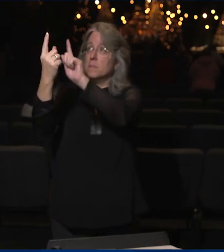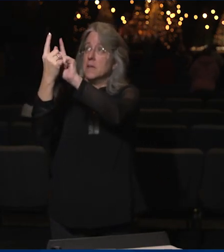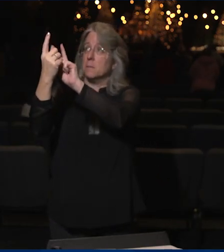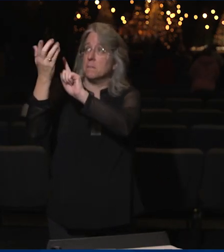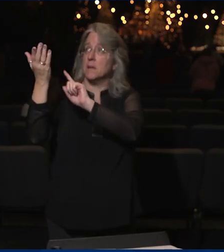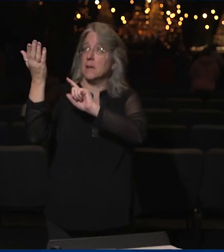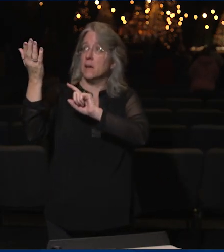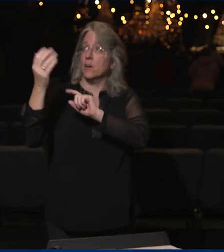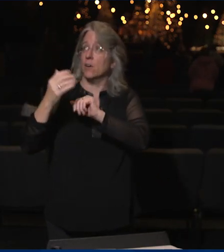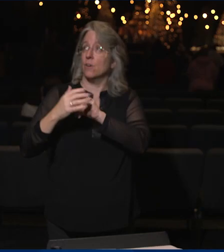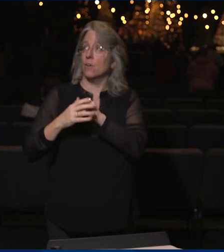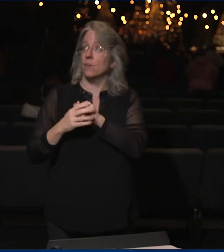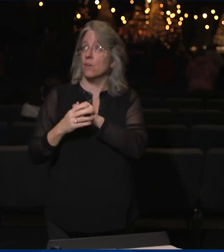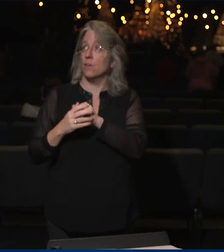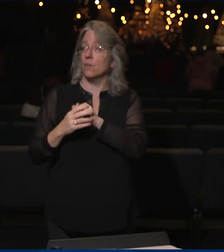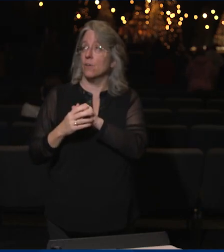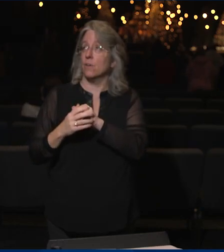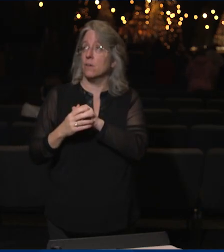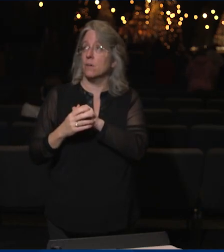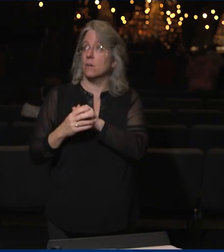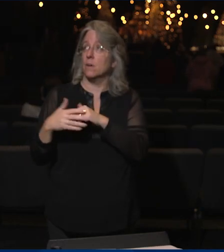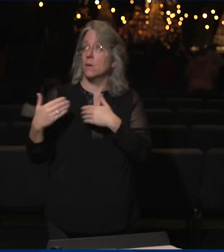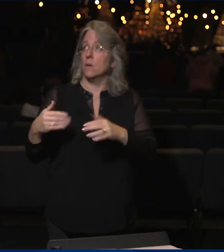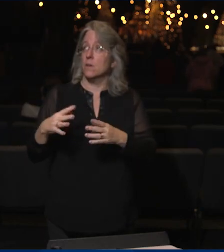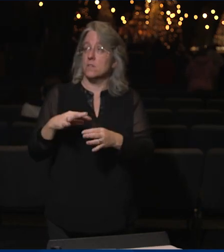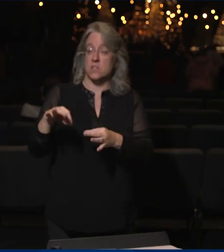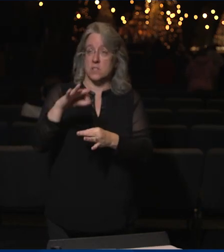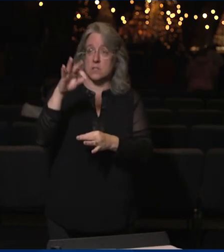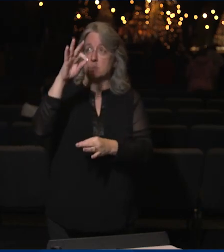you meet me here.